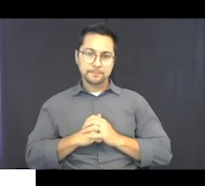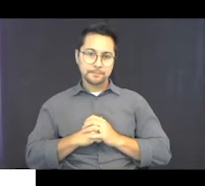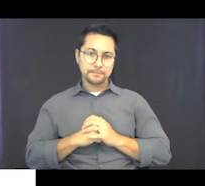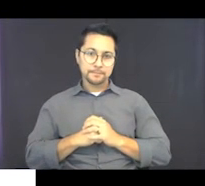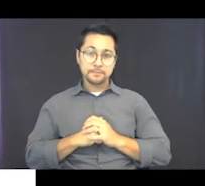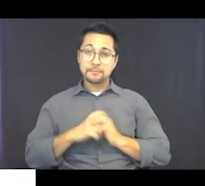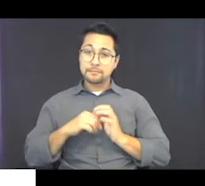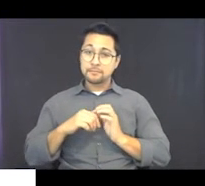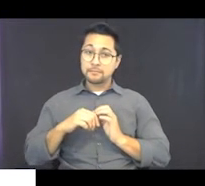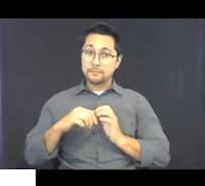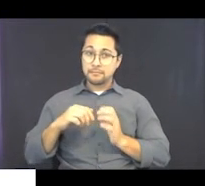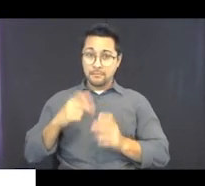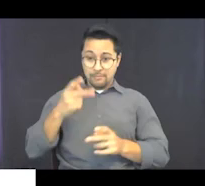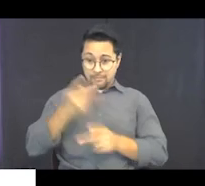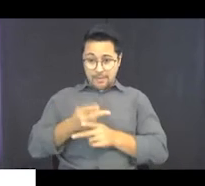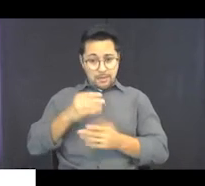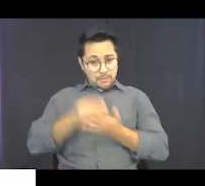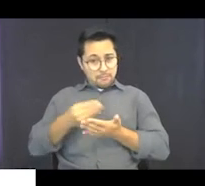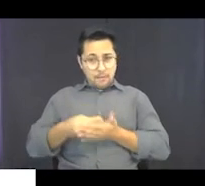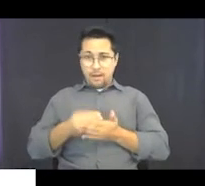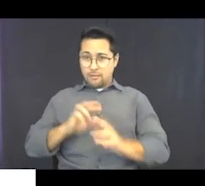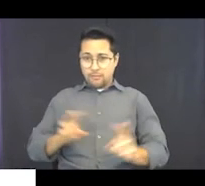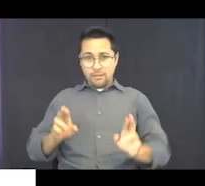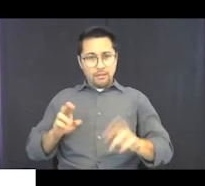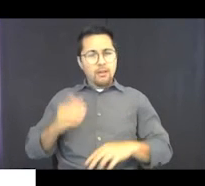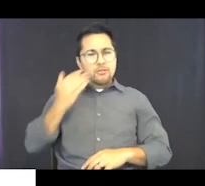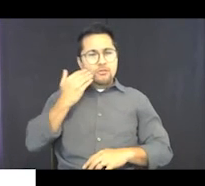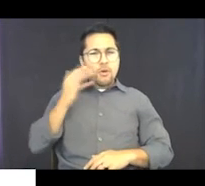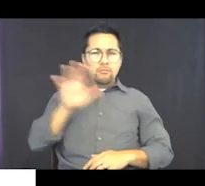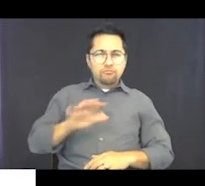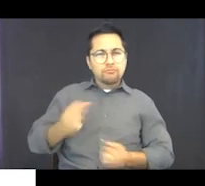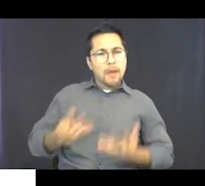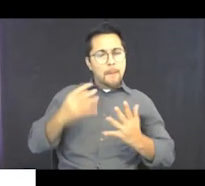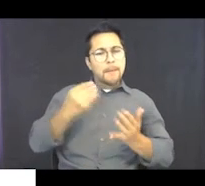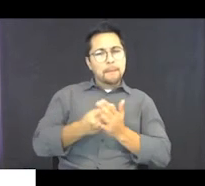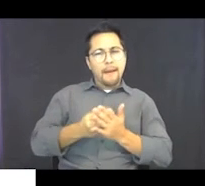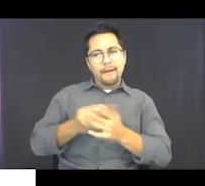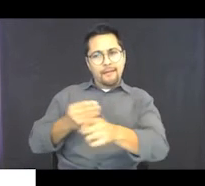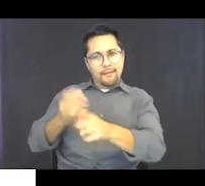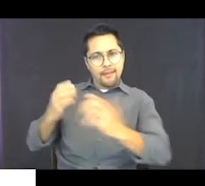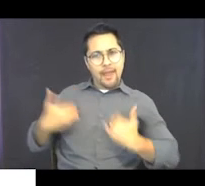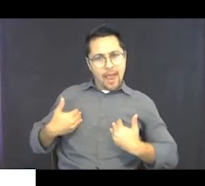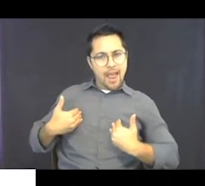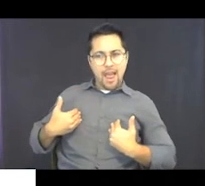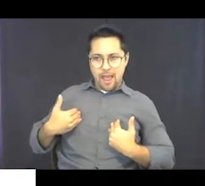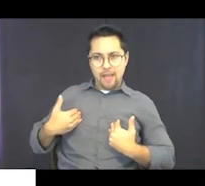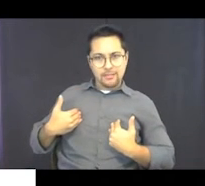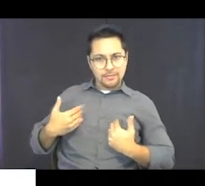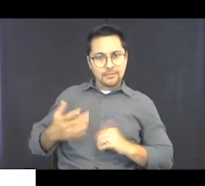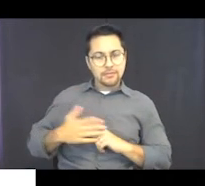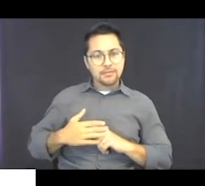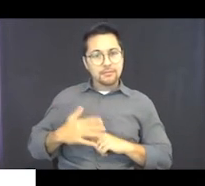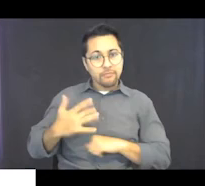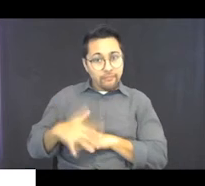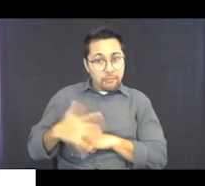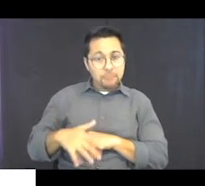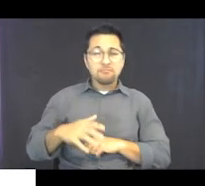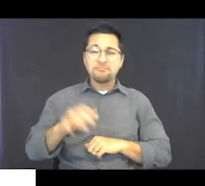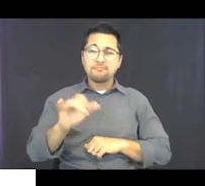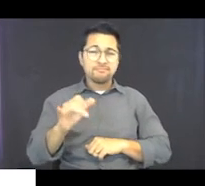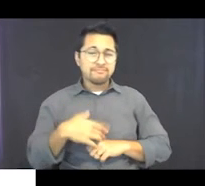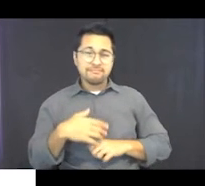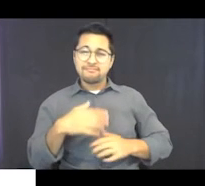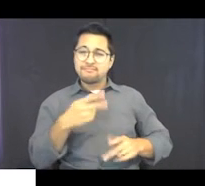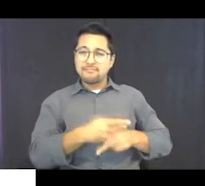Keep the money straight. Always know approximately how much money the consumer has at any time. It's as easy as keeping a